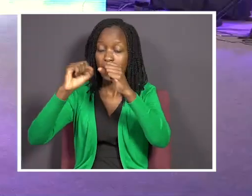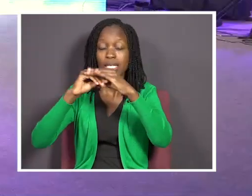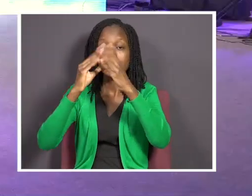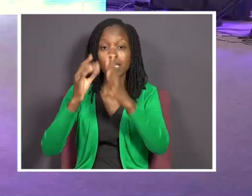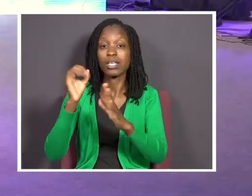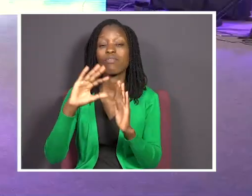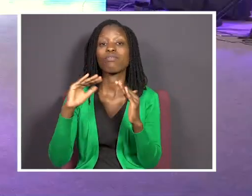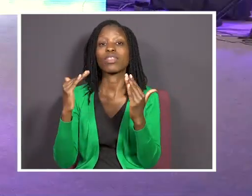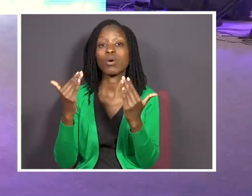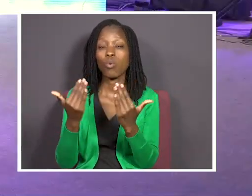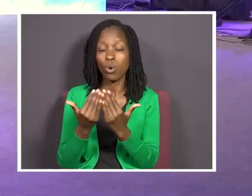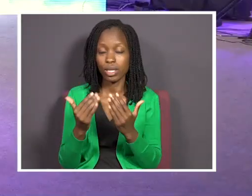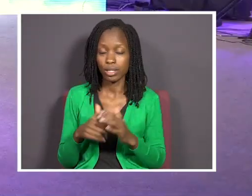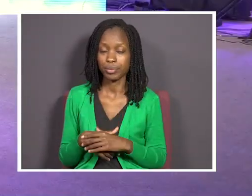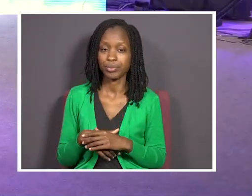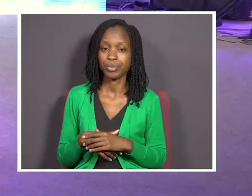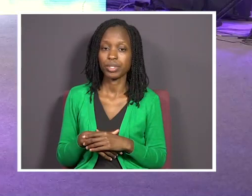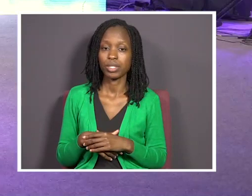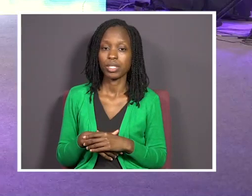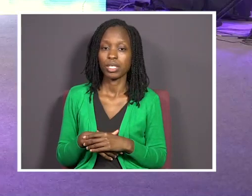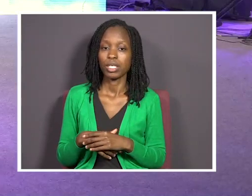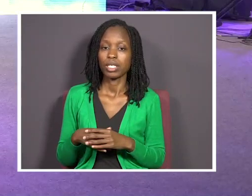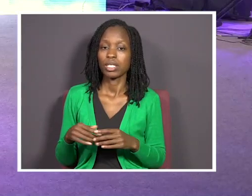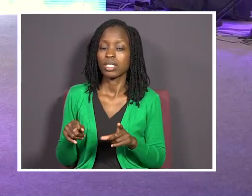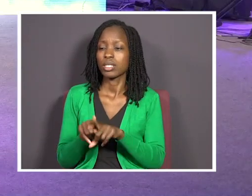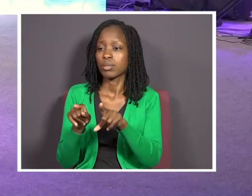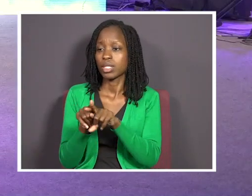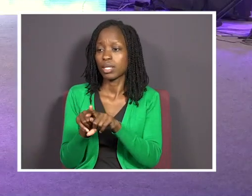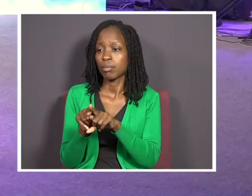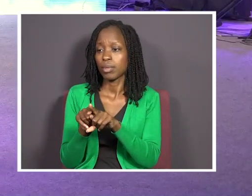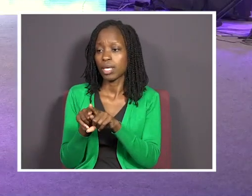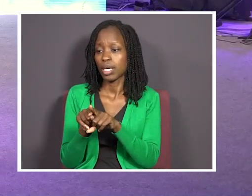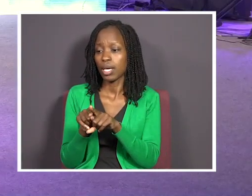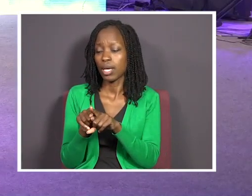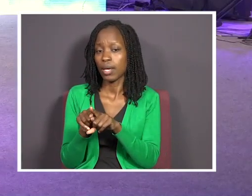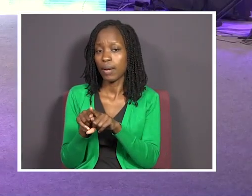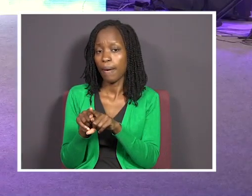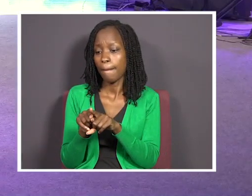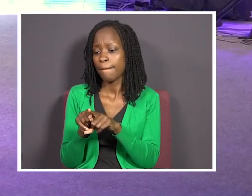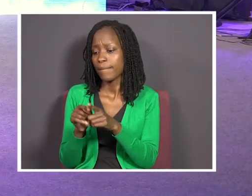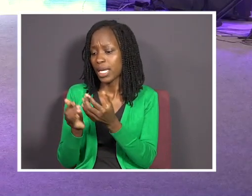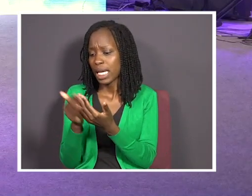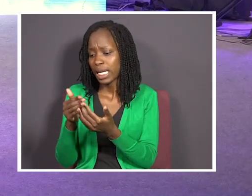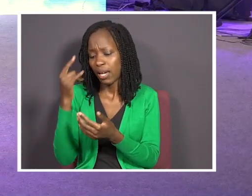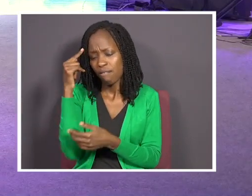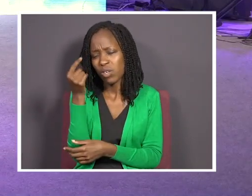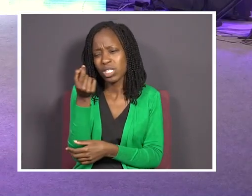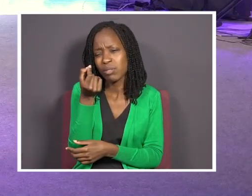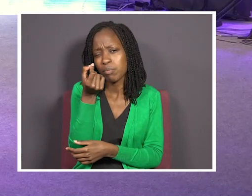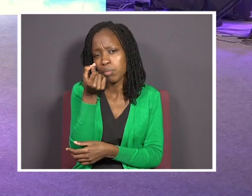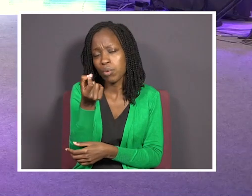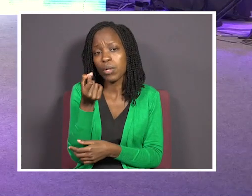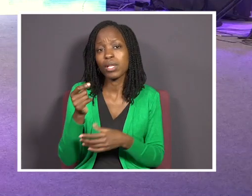the universe, yet he is mindful of humble, small, tiny